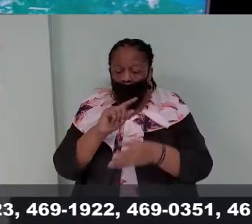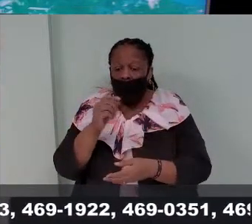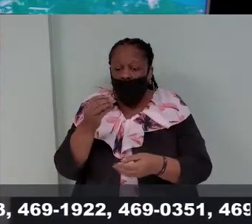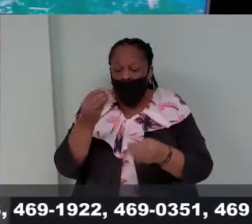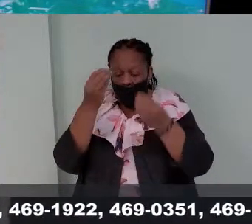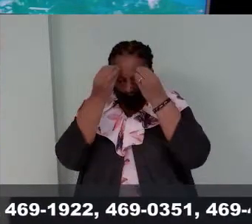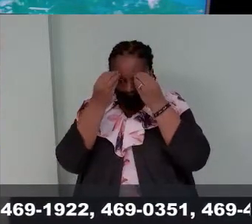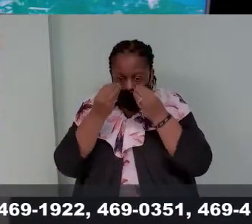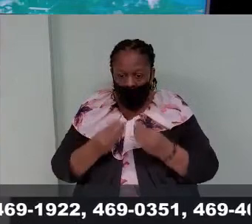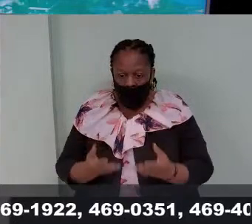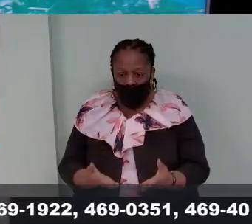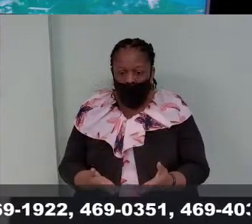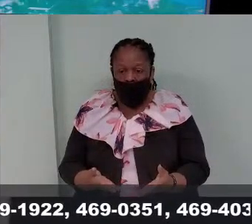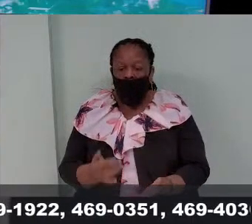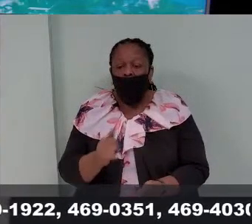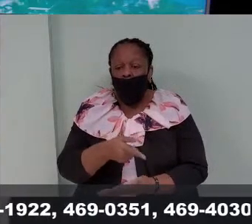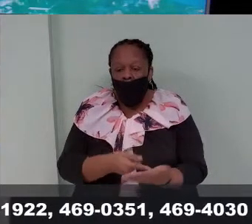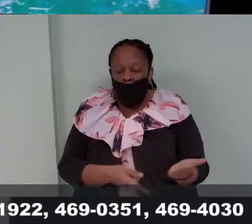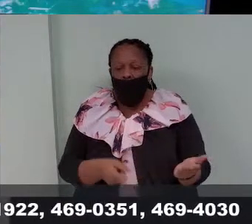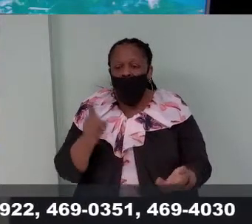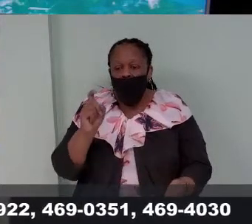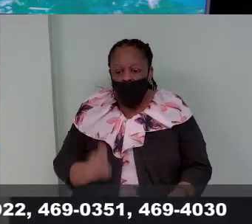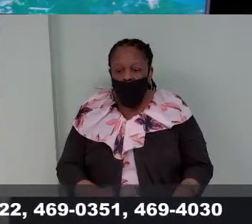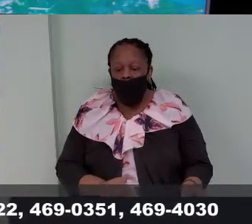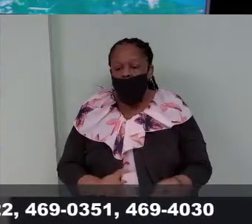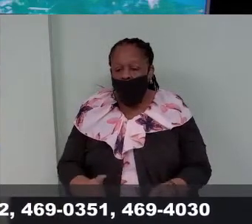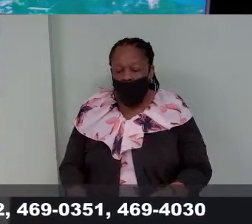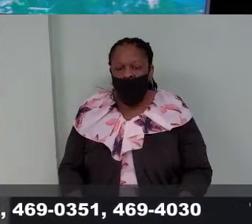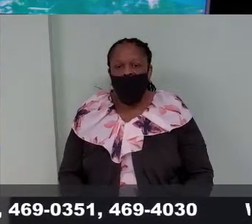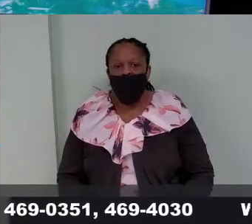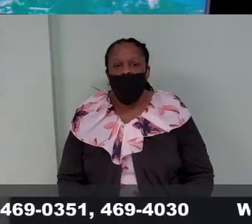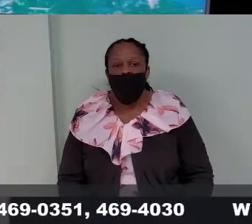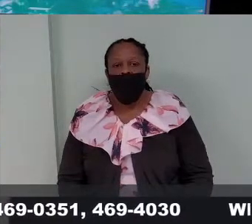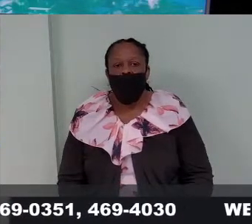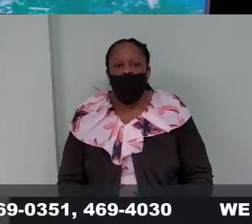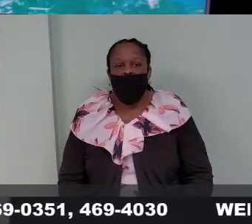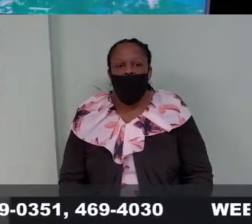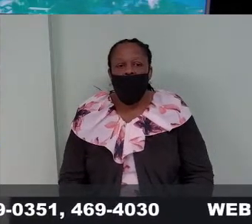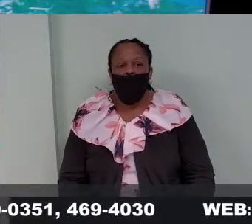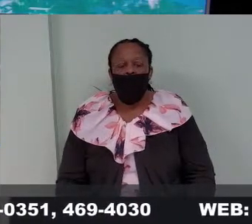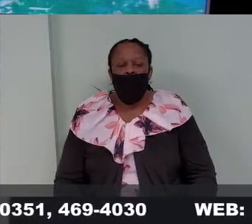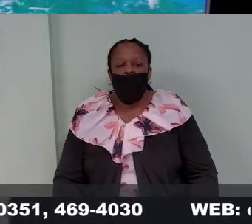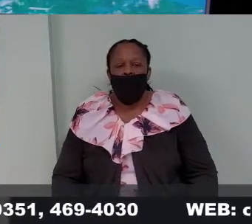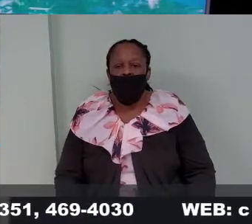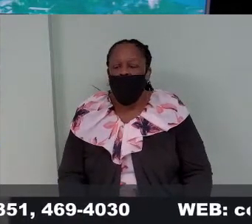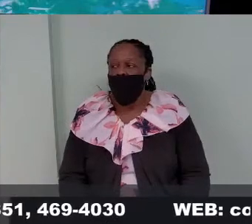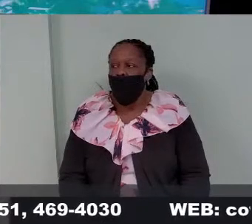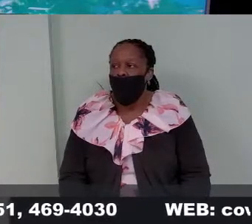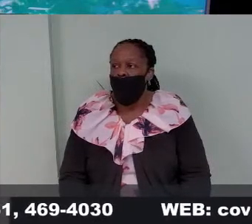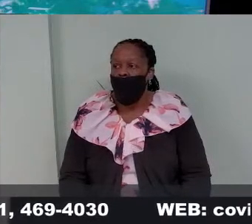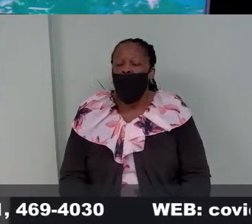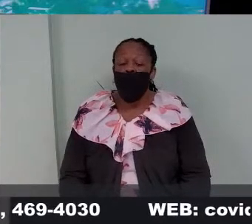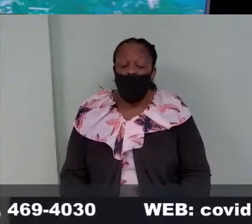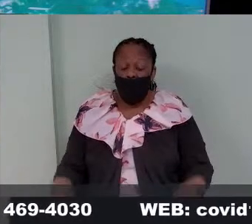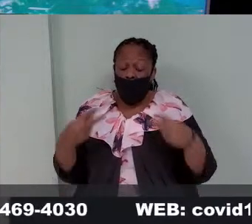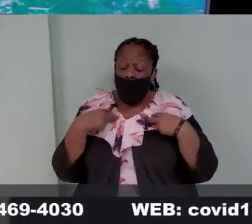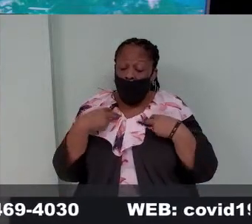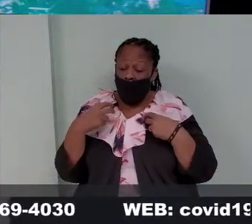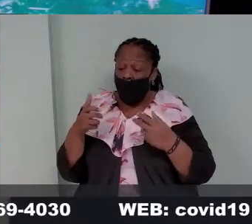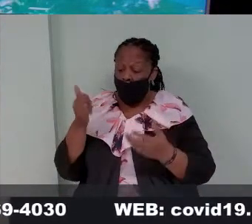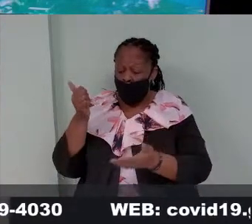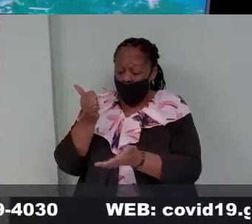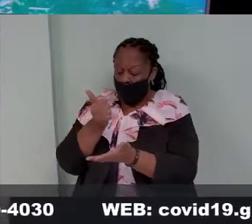their job, and we need you to be supportive of their efforts Please ensure you have your sanitizing